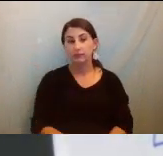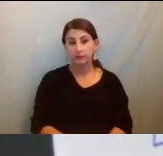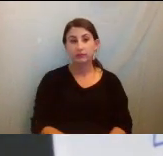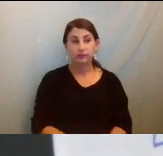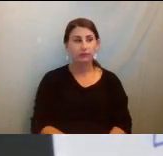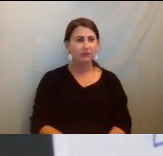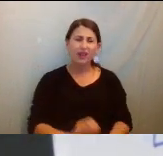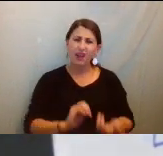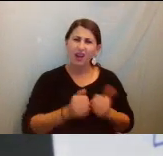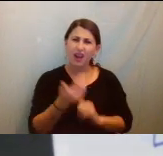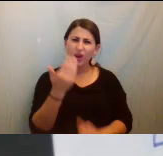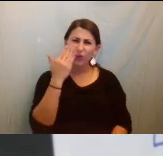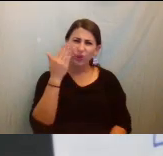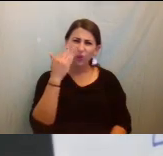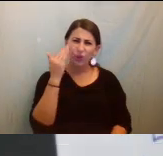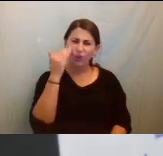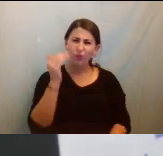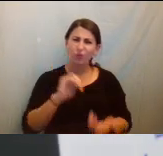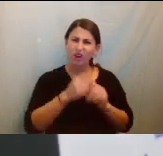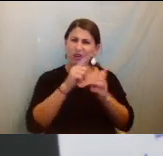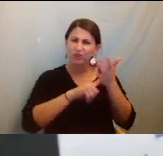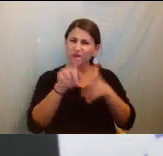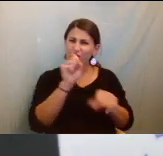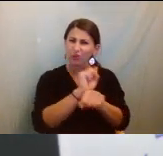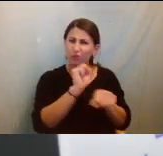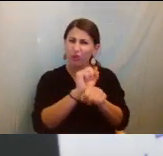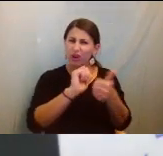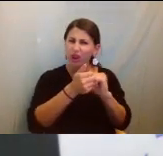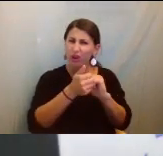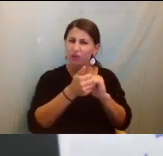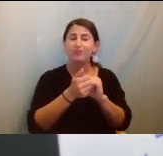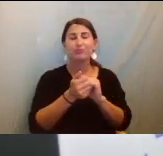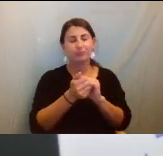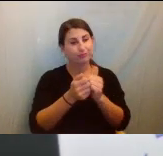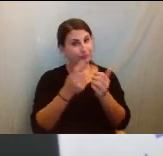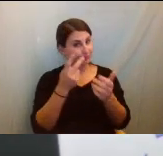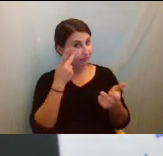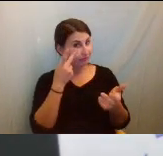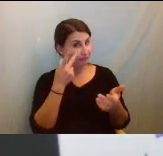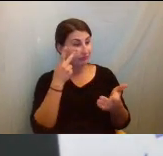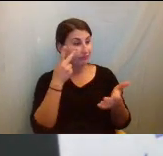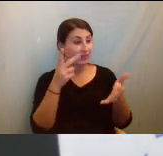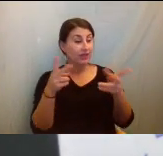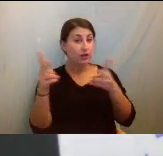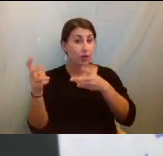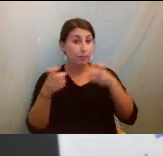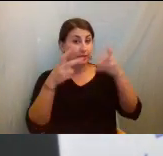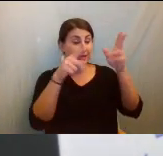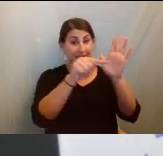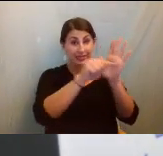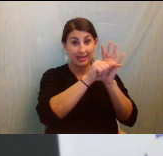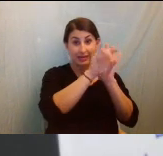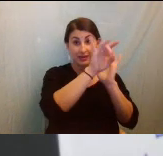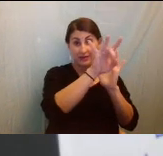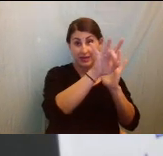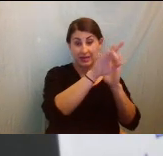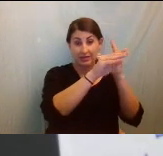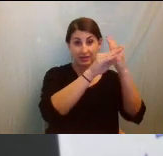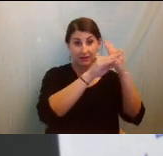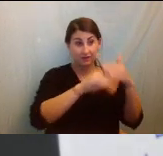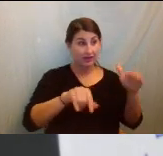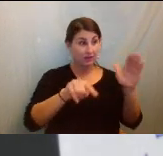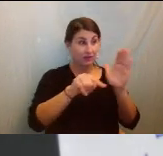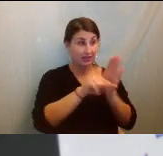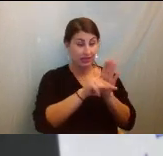8. And how can you check your work with this again? Well, look, if I plug in negative 8 for d divided by